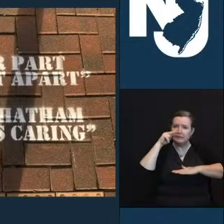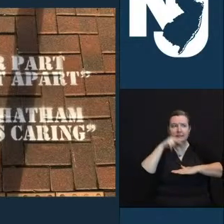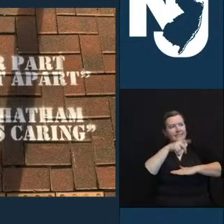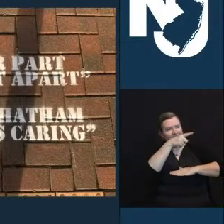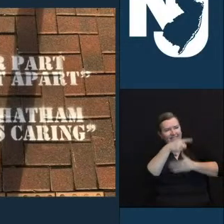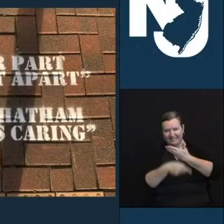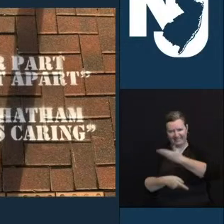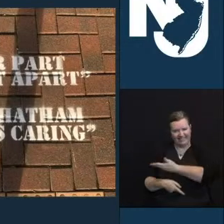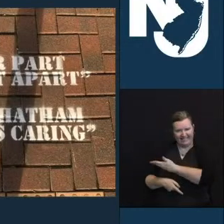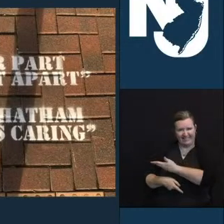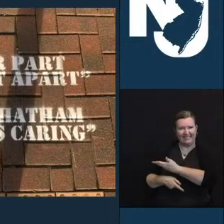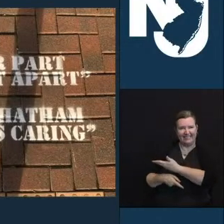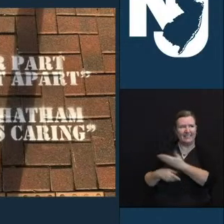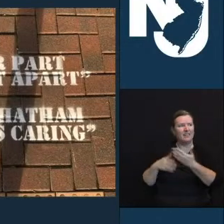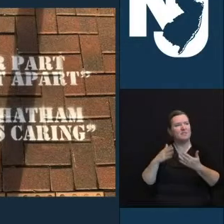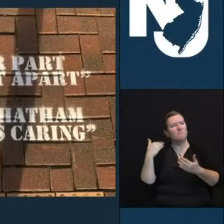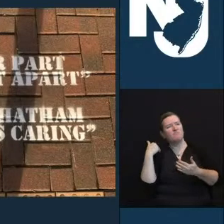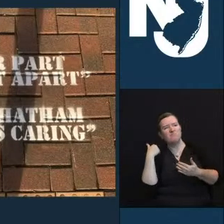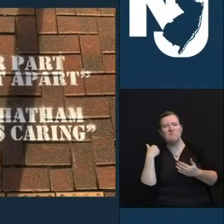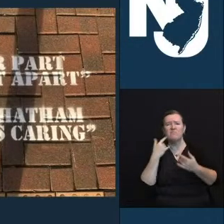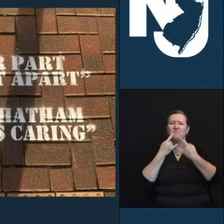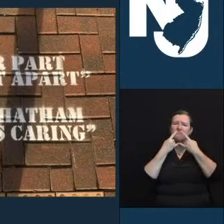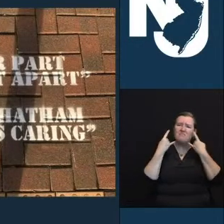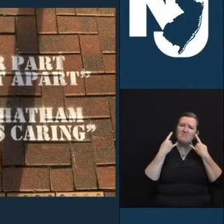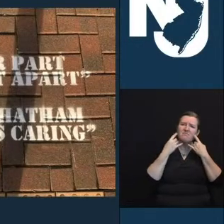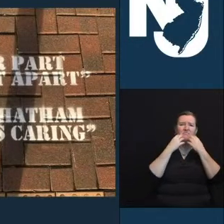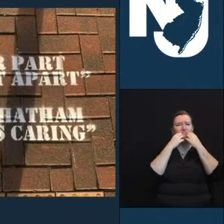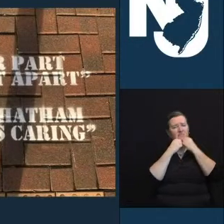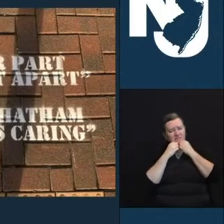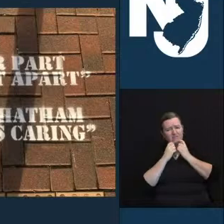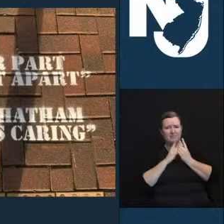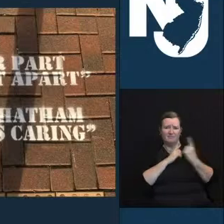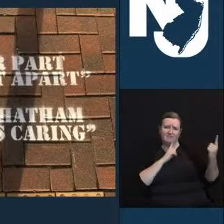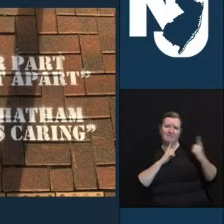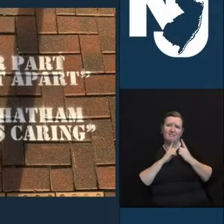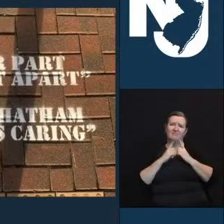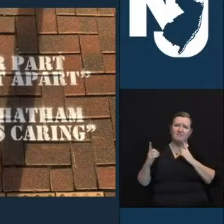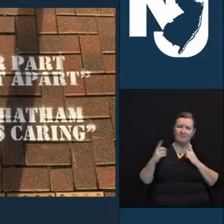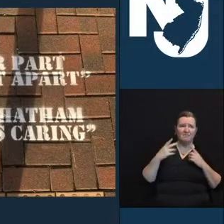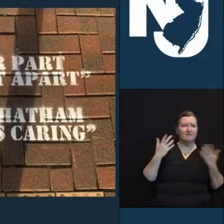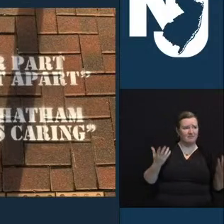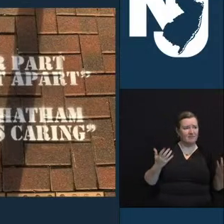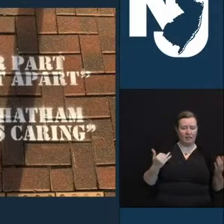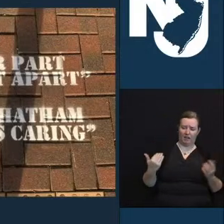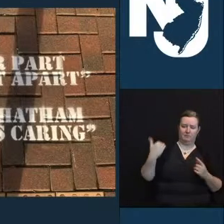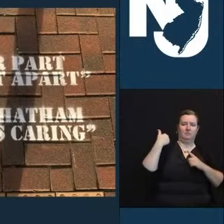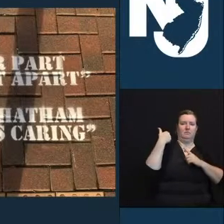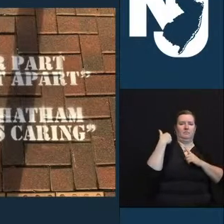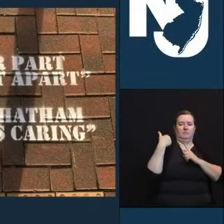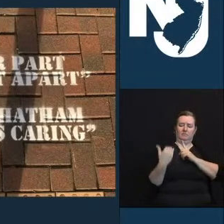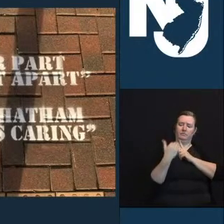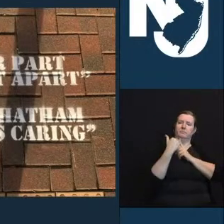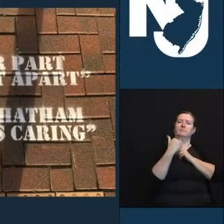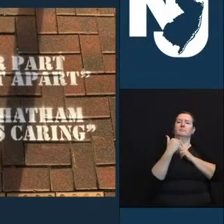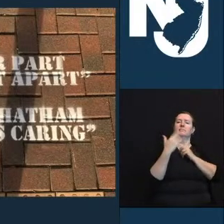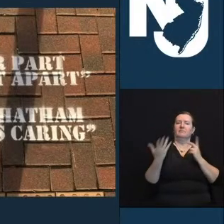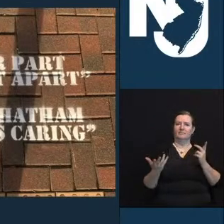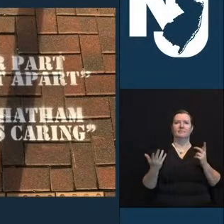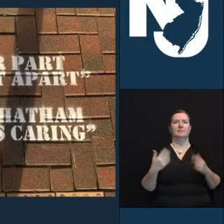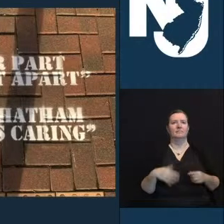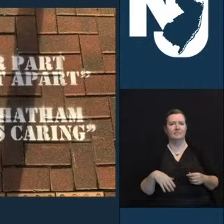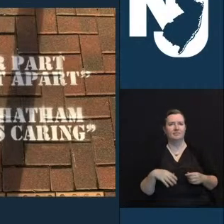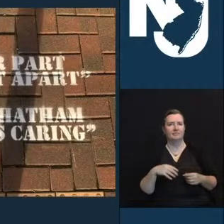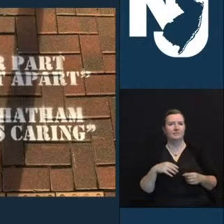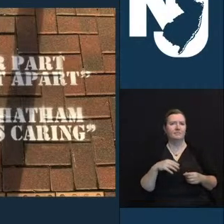that you care about your community and those in it. So to Thad, Mr. Mayor, to you, to Chief Gibbons, and everyone in